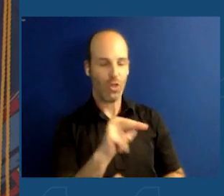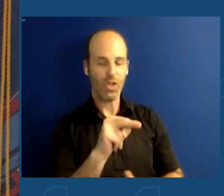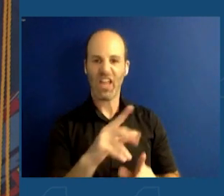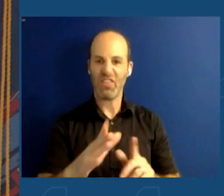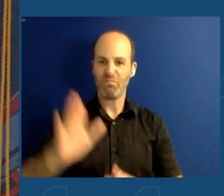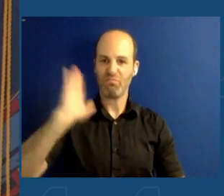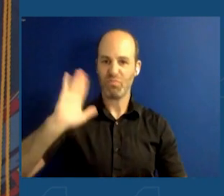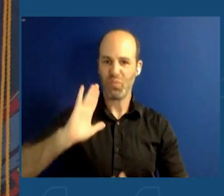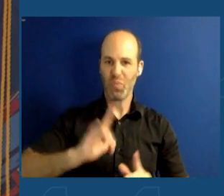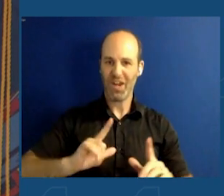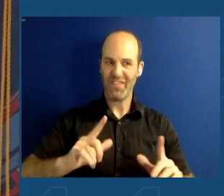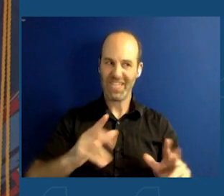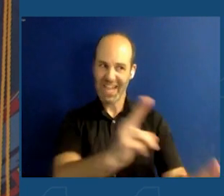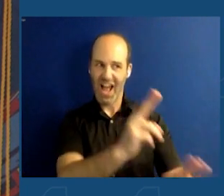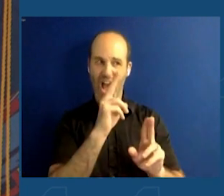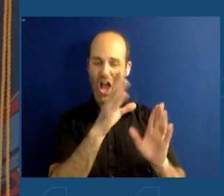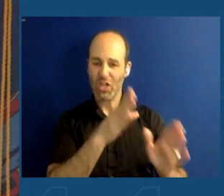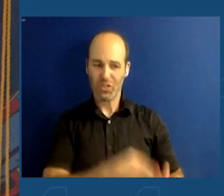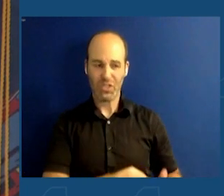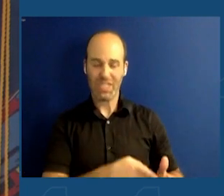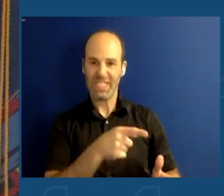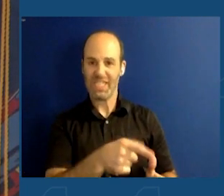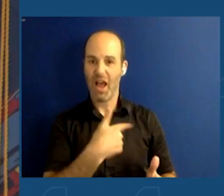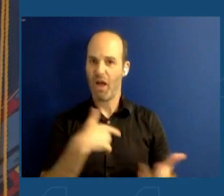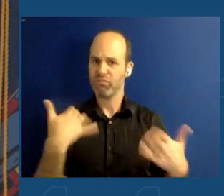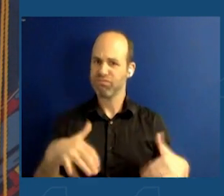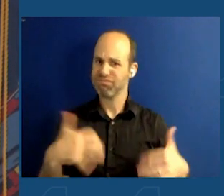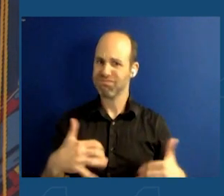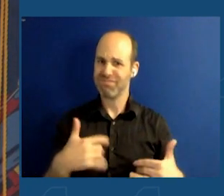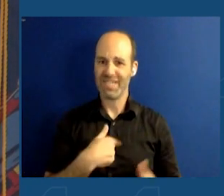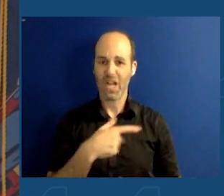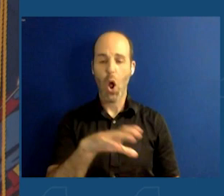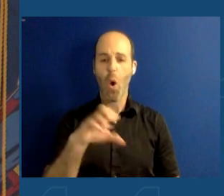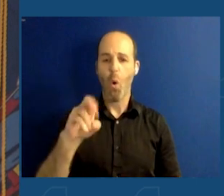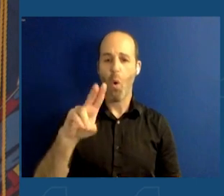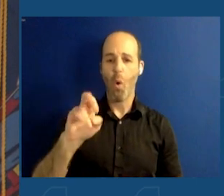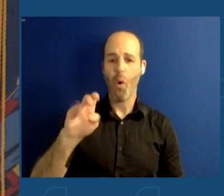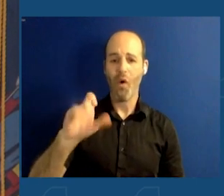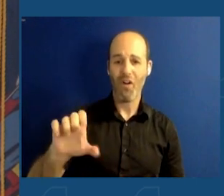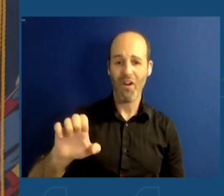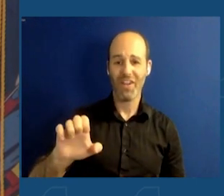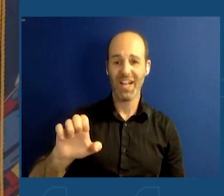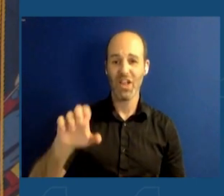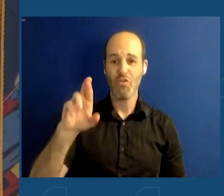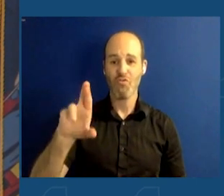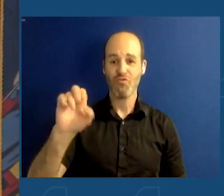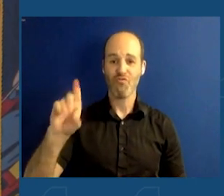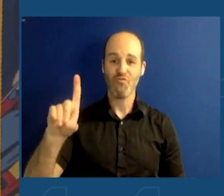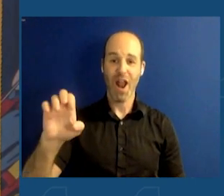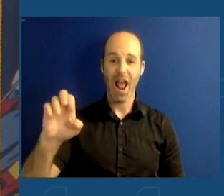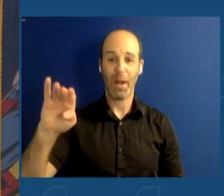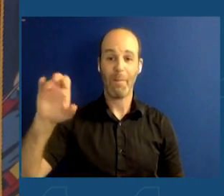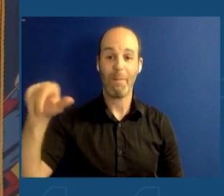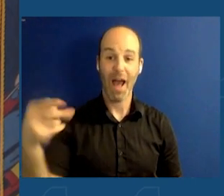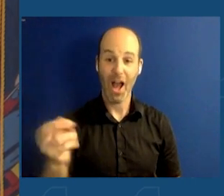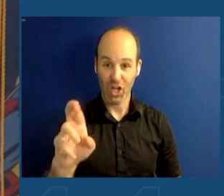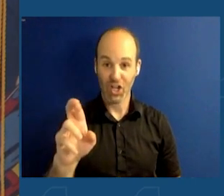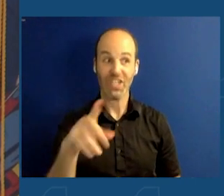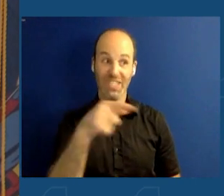I saw distinguished people like Orville Redenbacher also got this award, I thought, this is really the big time